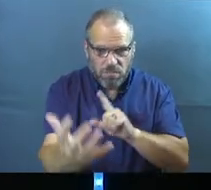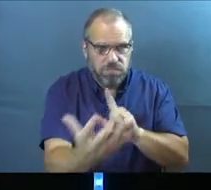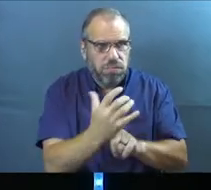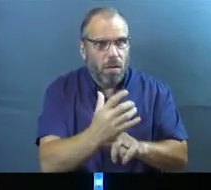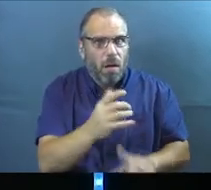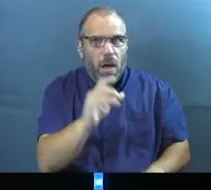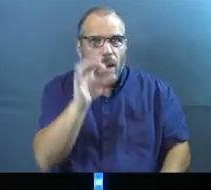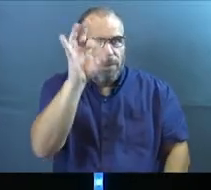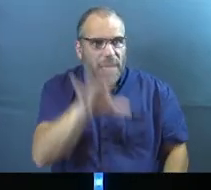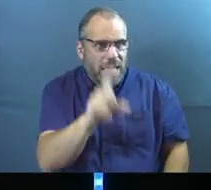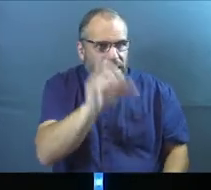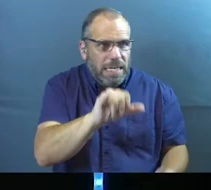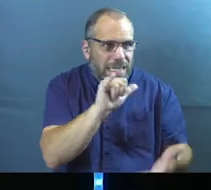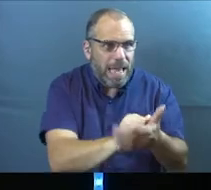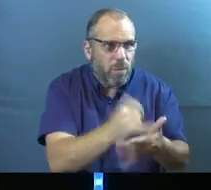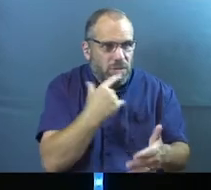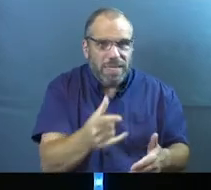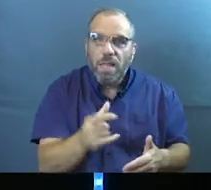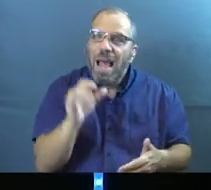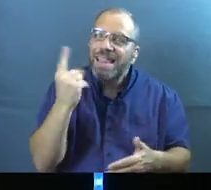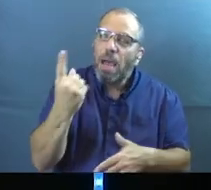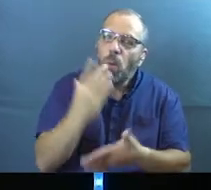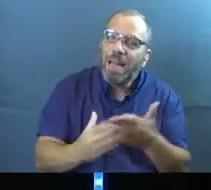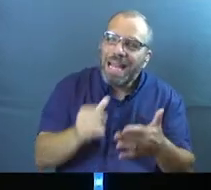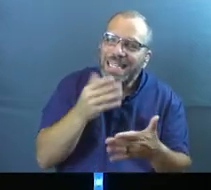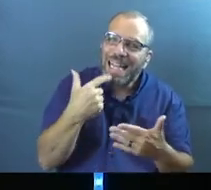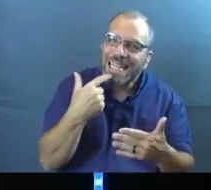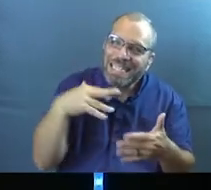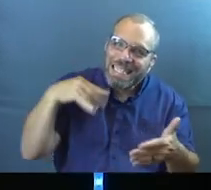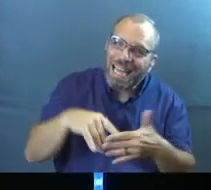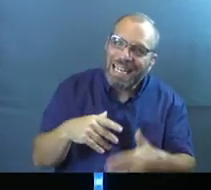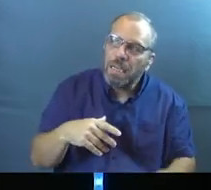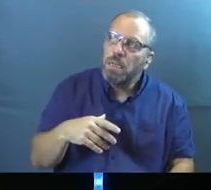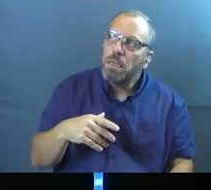exactly what I needed. The thing I didn't study. Thank you, Lord.